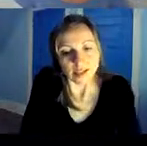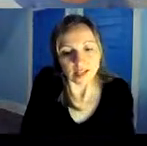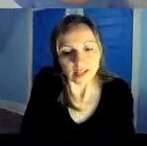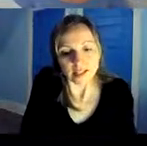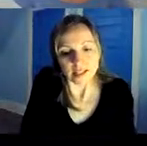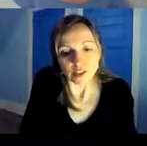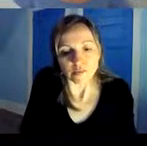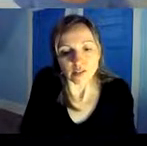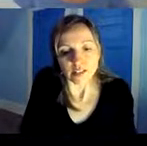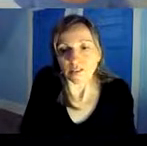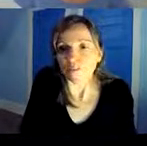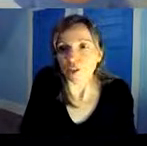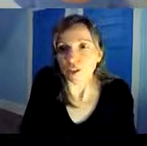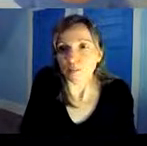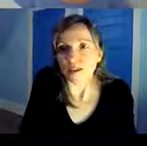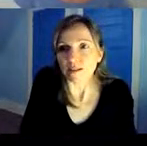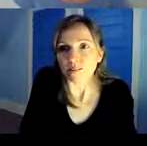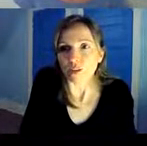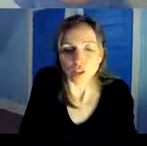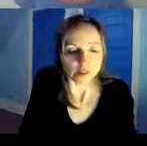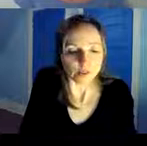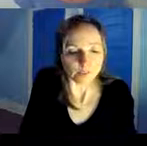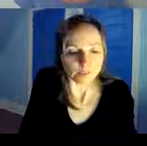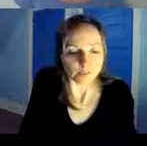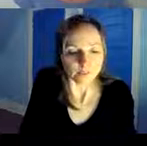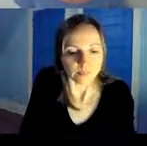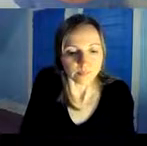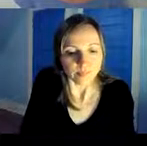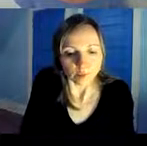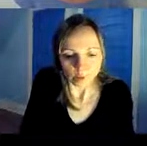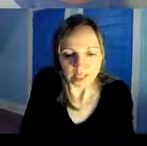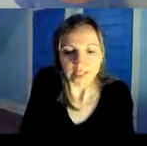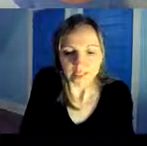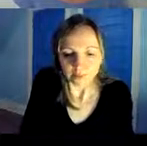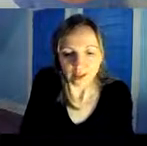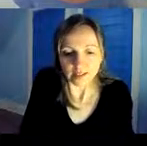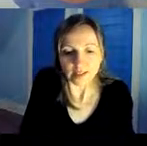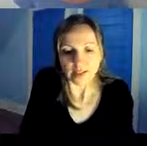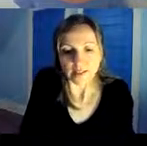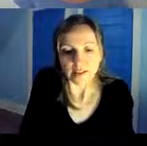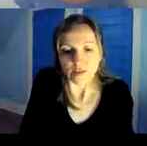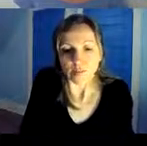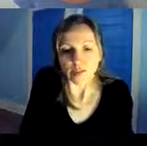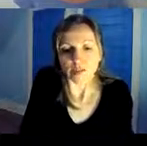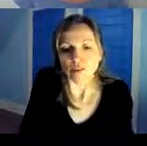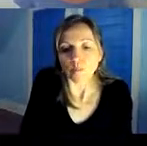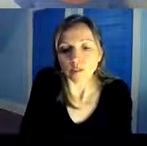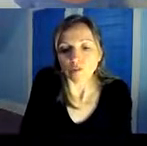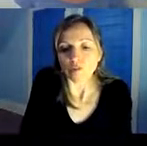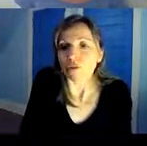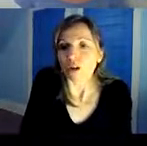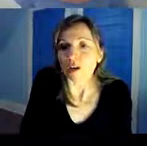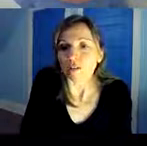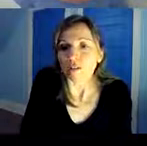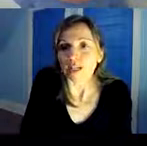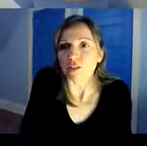And in Canada, it's considered invasive in British Columbia and Ontario. Although technically a vine, this evergreen perennial is commonly used